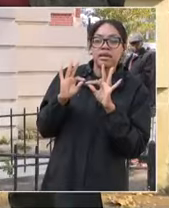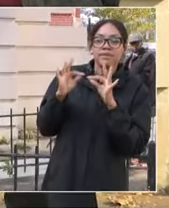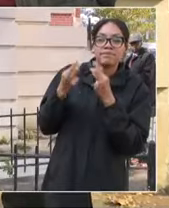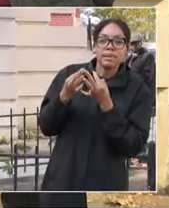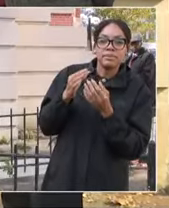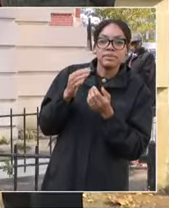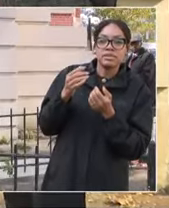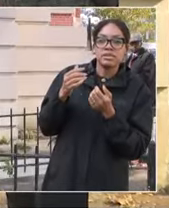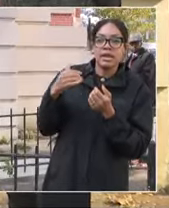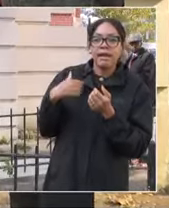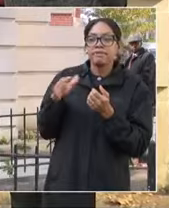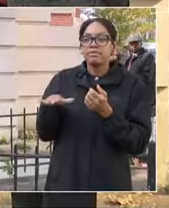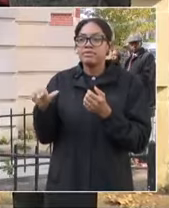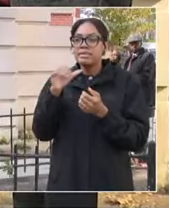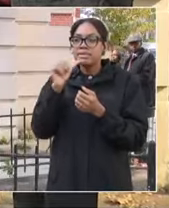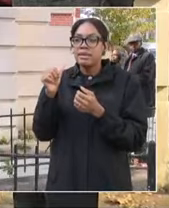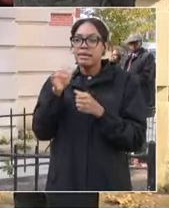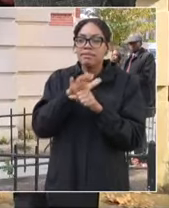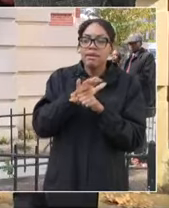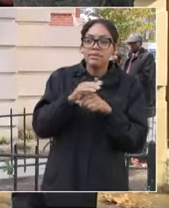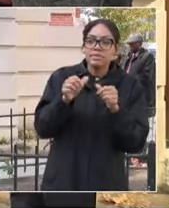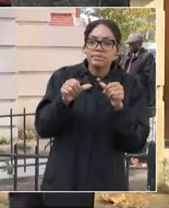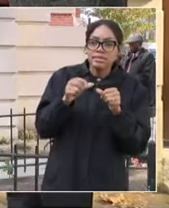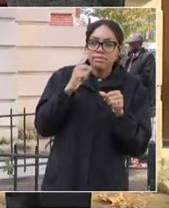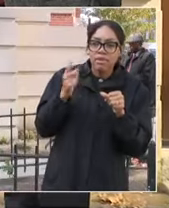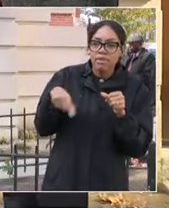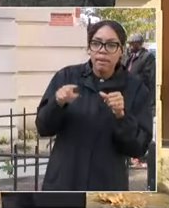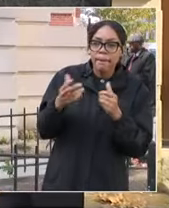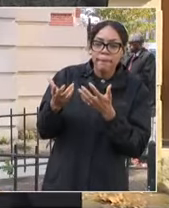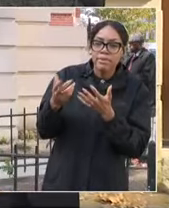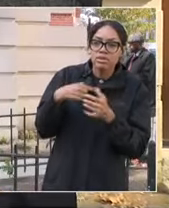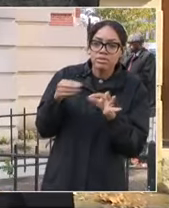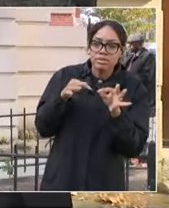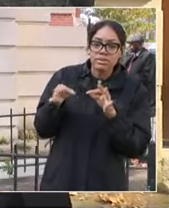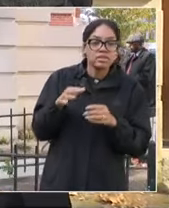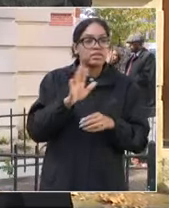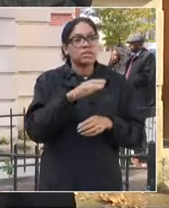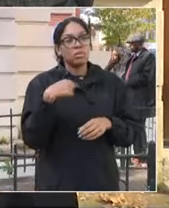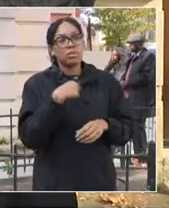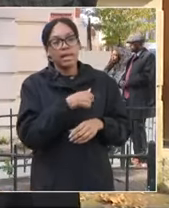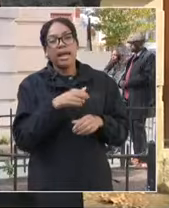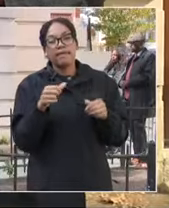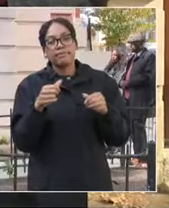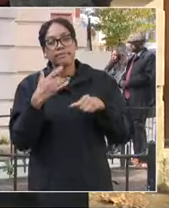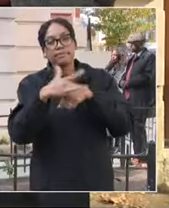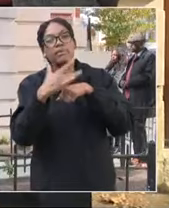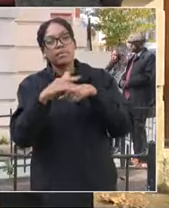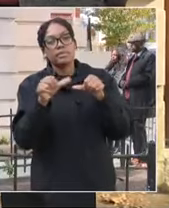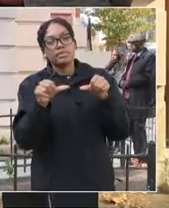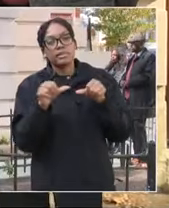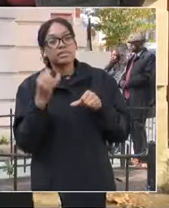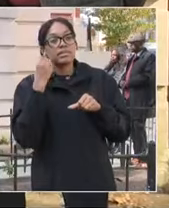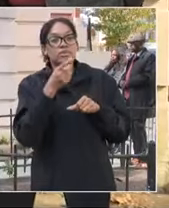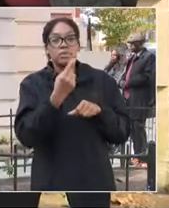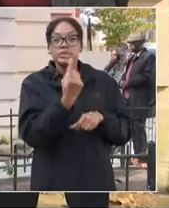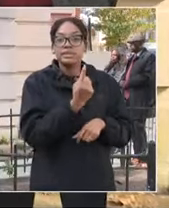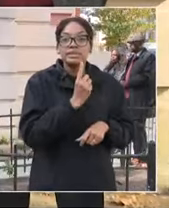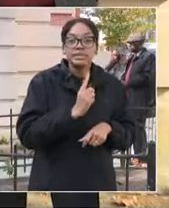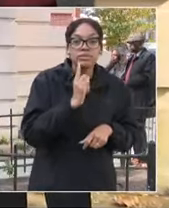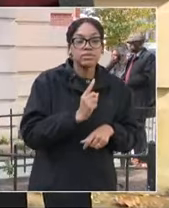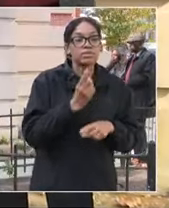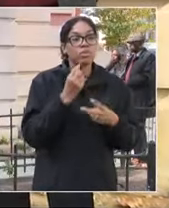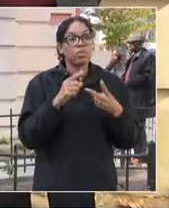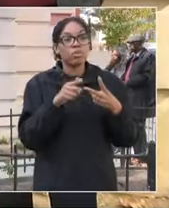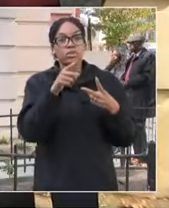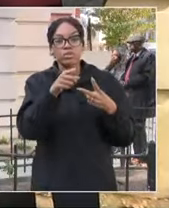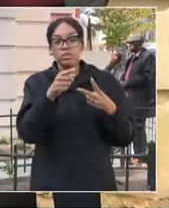capacity for anybody who comes in, who wants to come inside. So whether you're single, whether you're a family with a minor child, or a family,